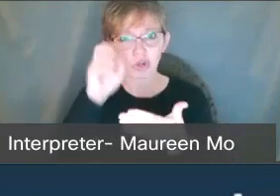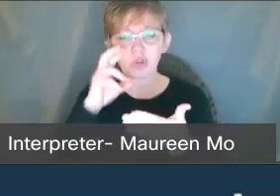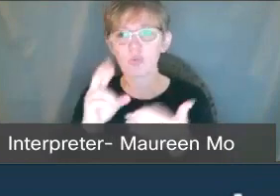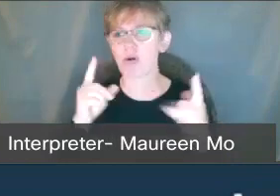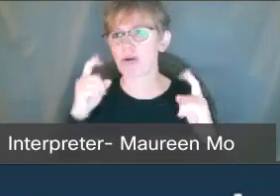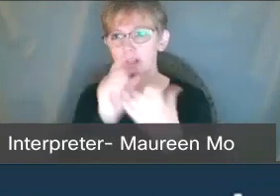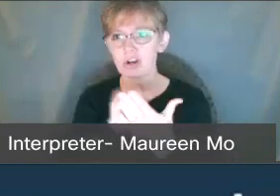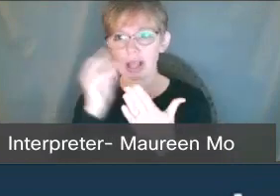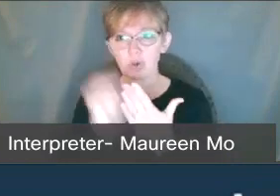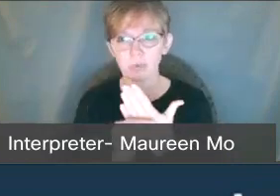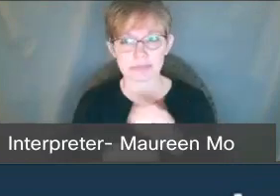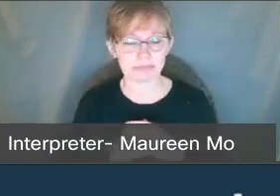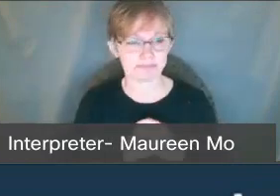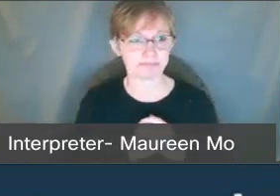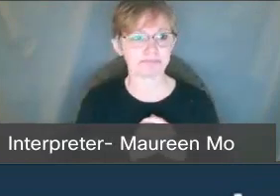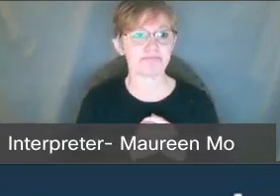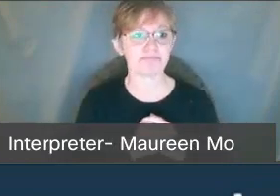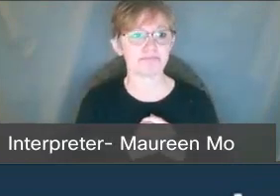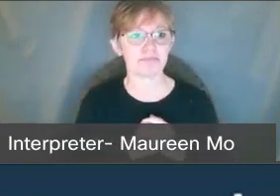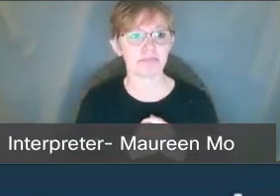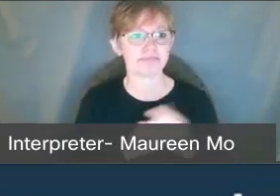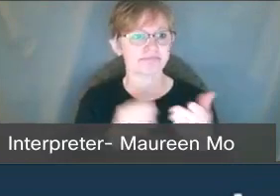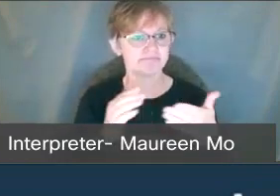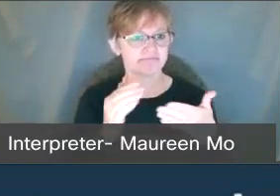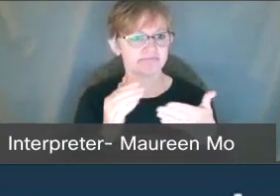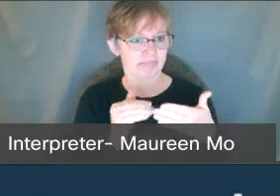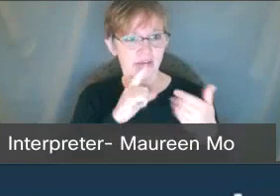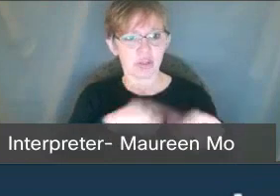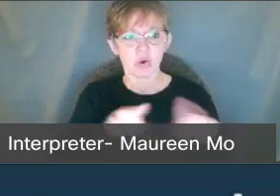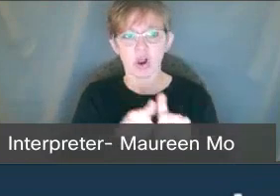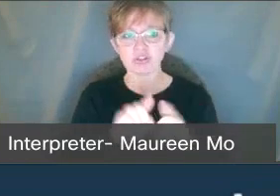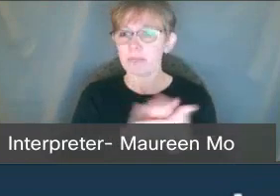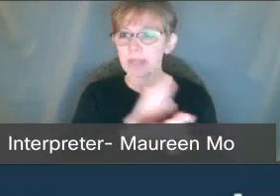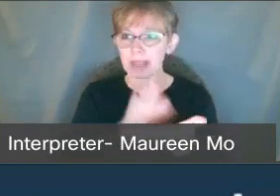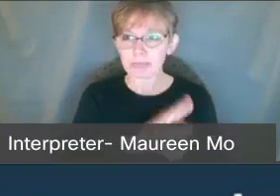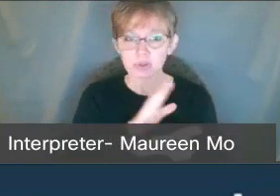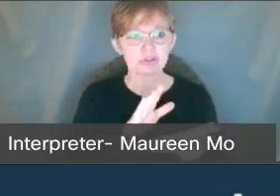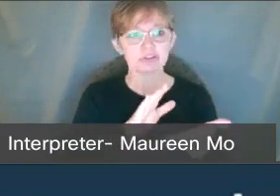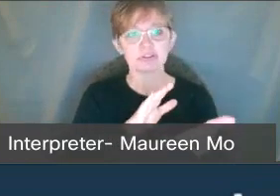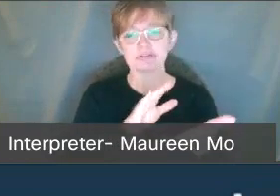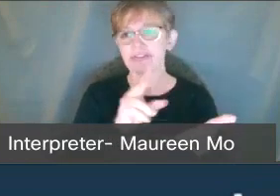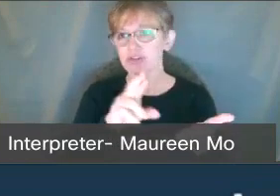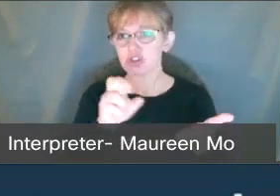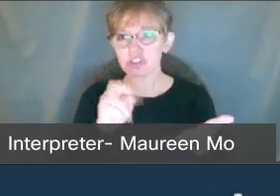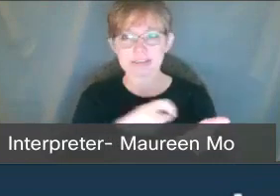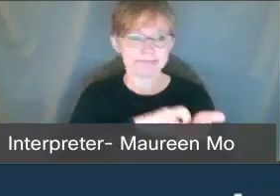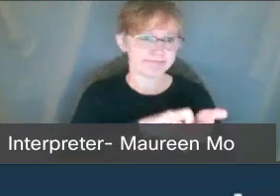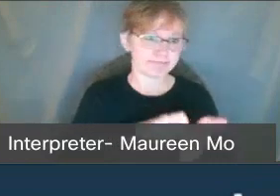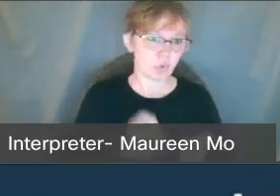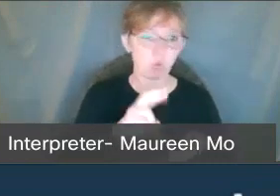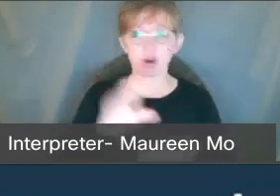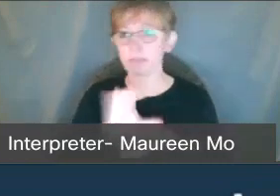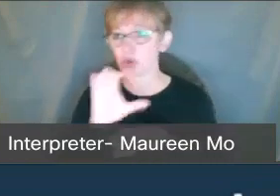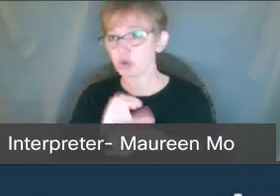algorithms. There's also paper-based versions, there are computerized versions, there are versions that are filled out based solely